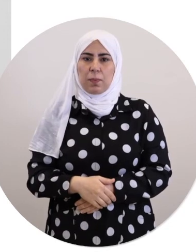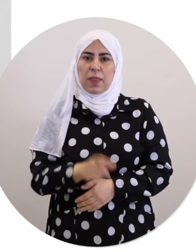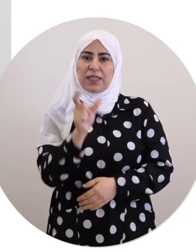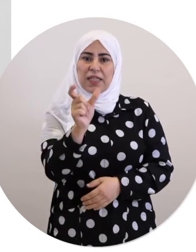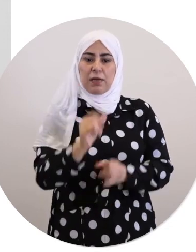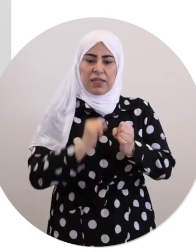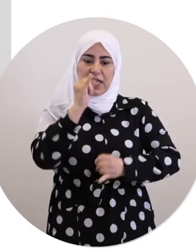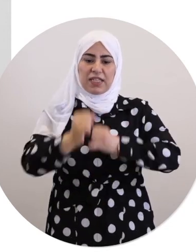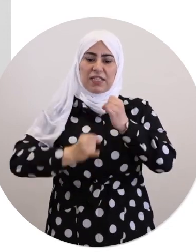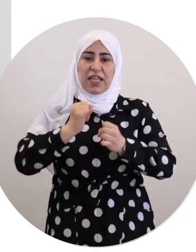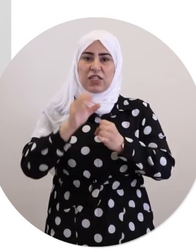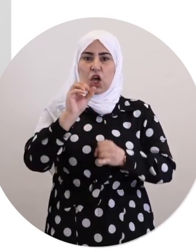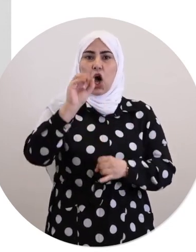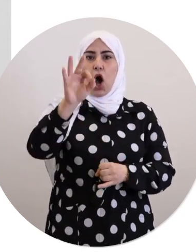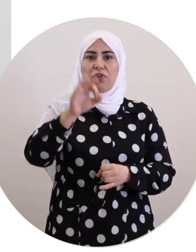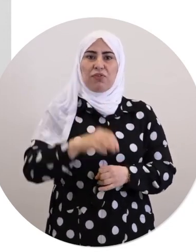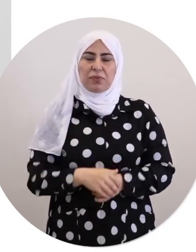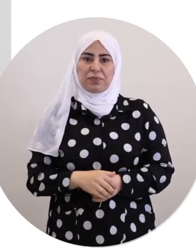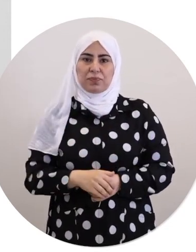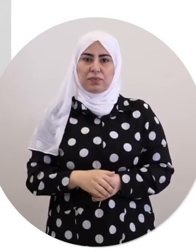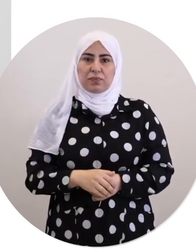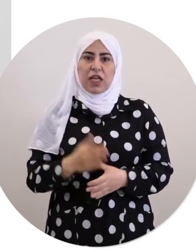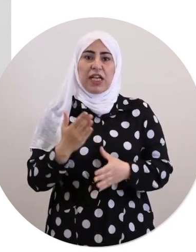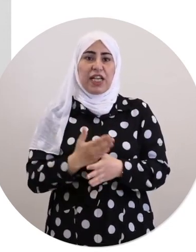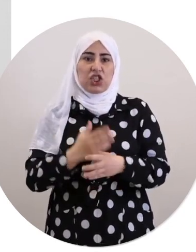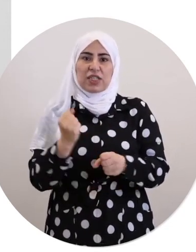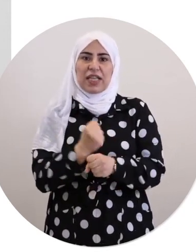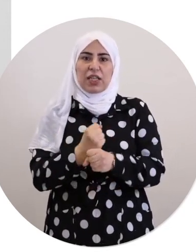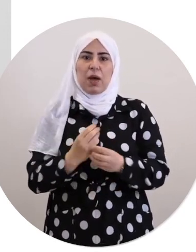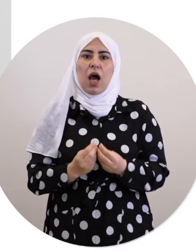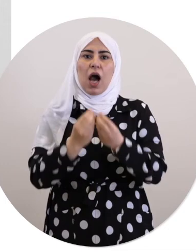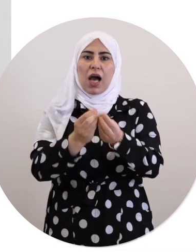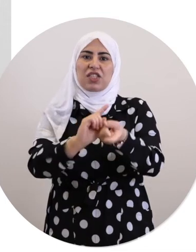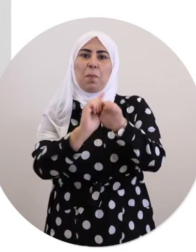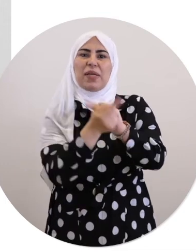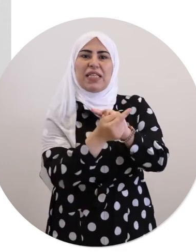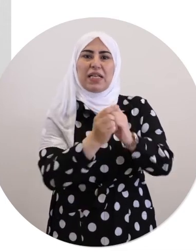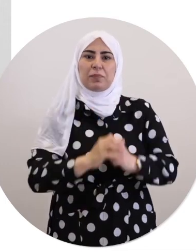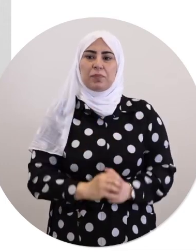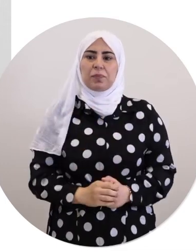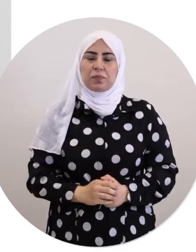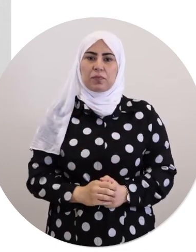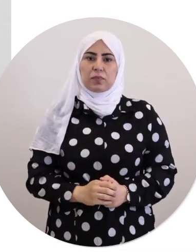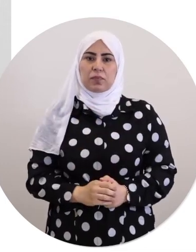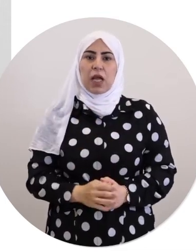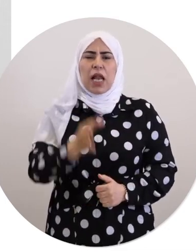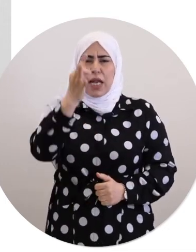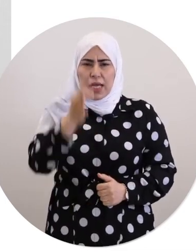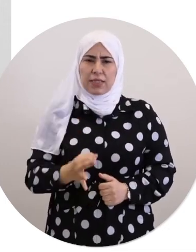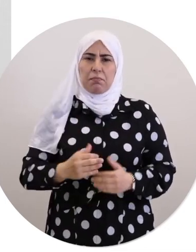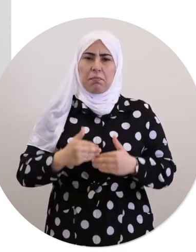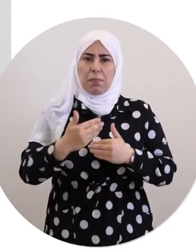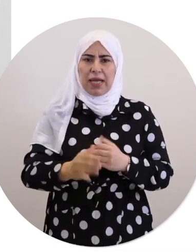Another one we have here is instead of, when you give an alternative or you give something else. Now, when you use instead